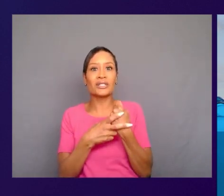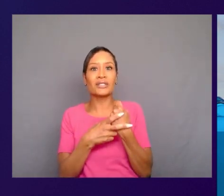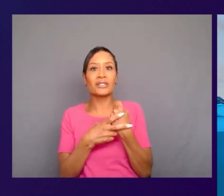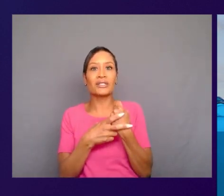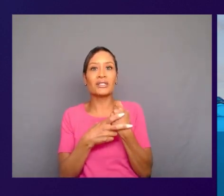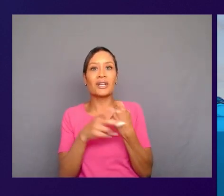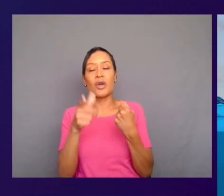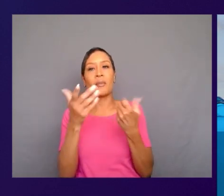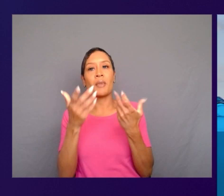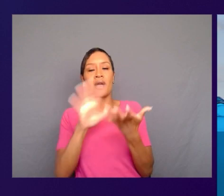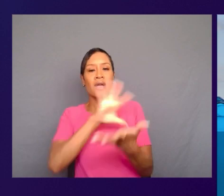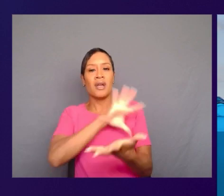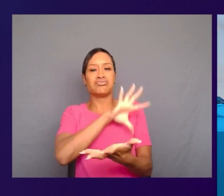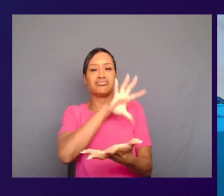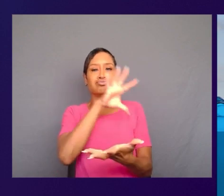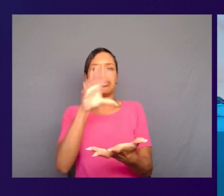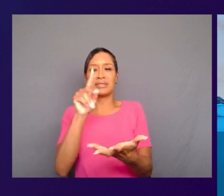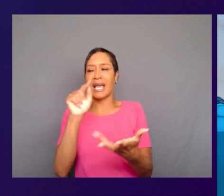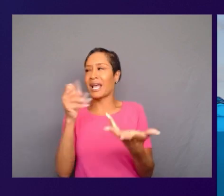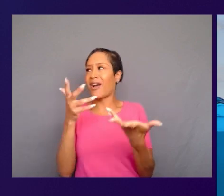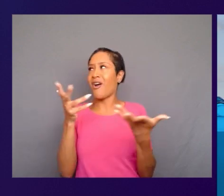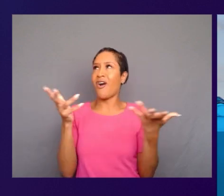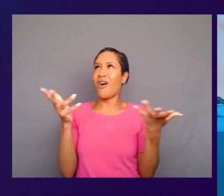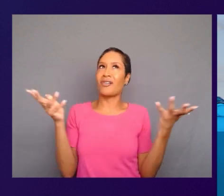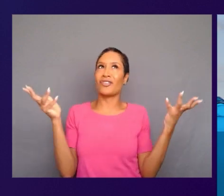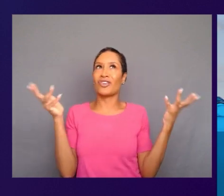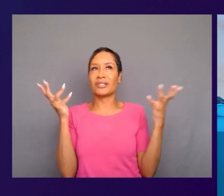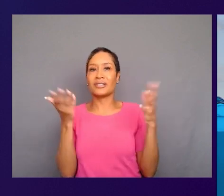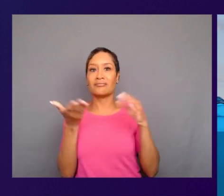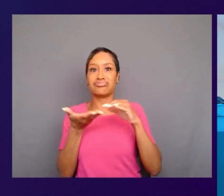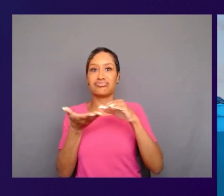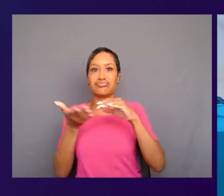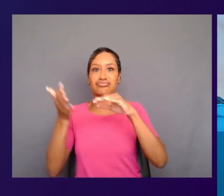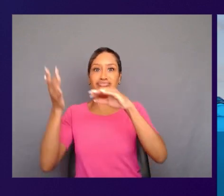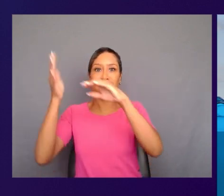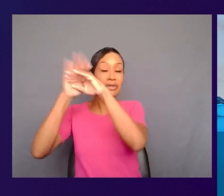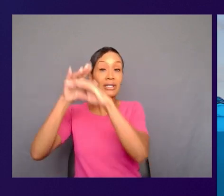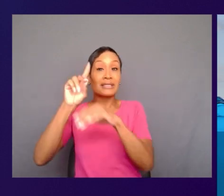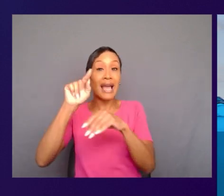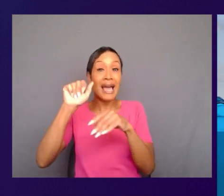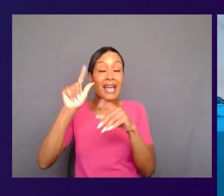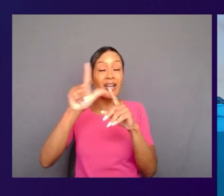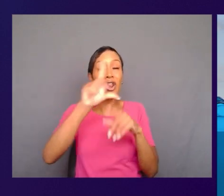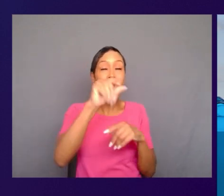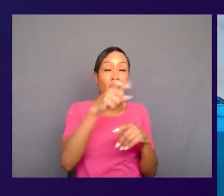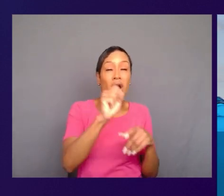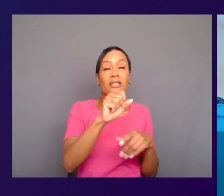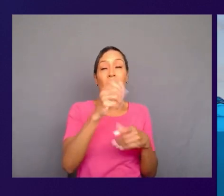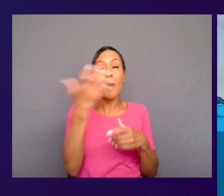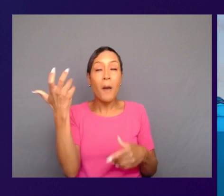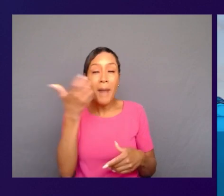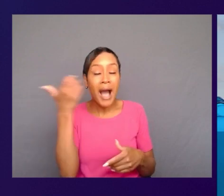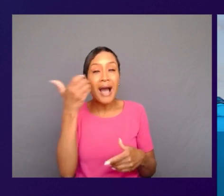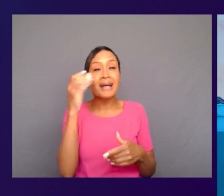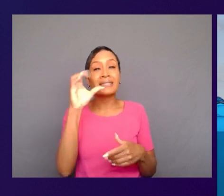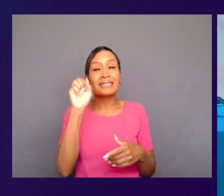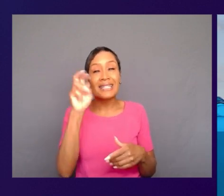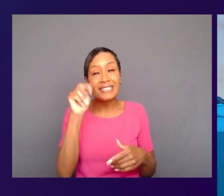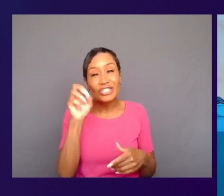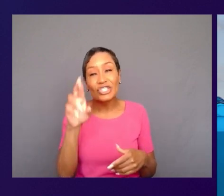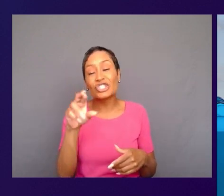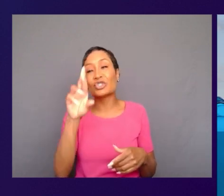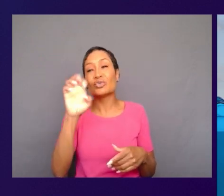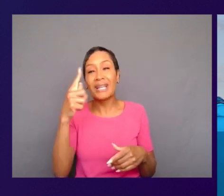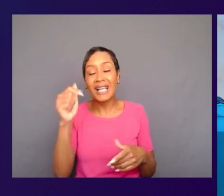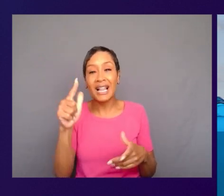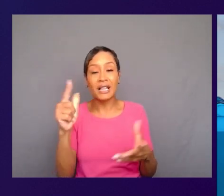vast amounts of data all around us that continues to increase. We have data from logs, mobile, sensors, vehicular information, and now combine this